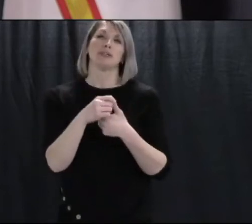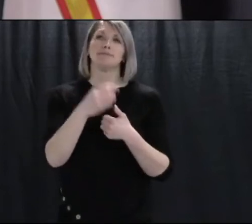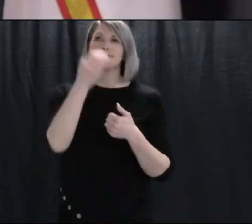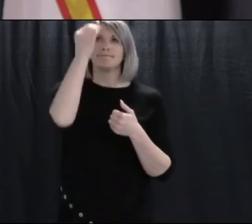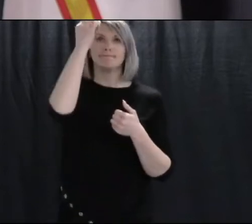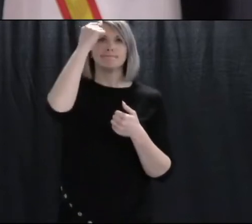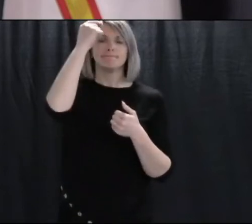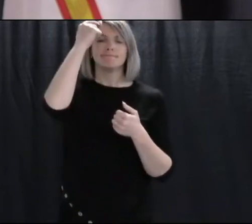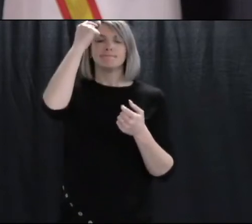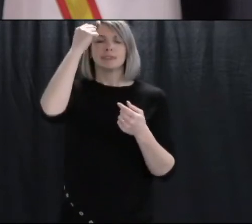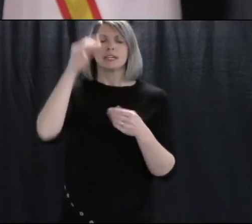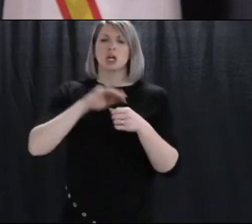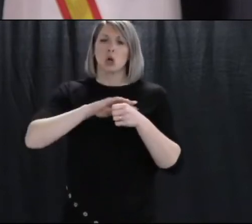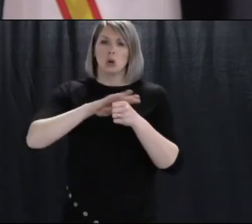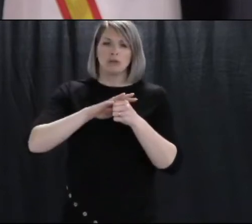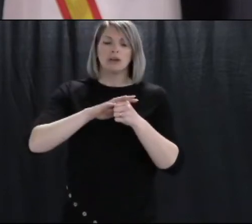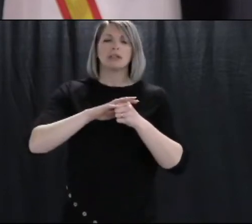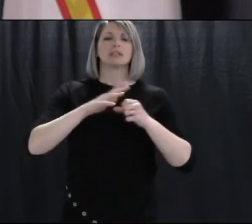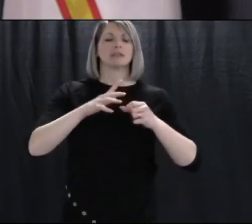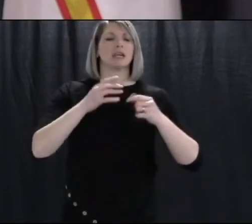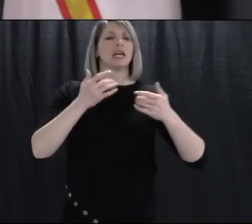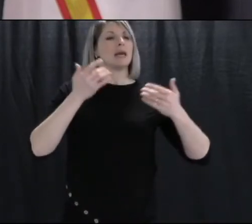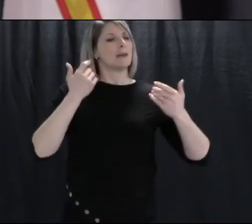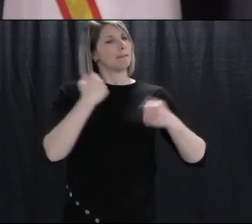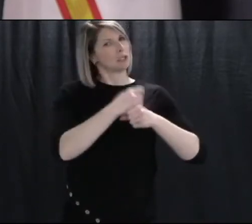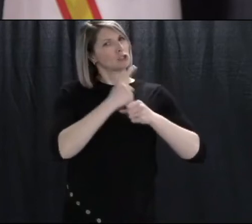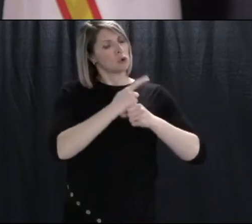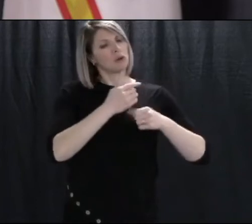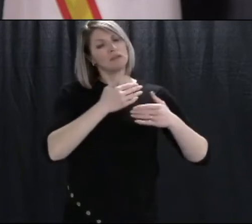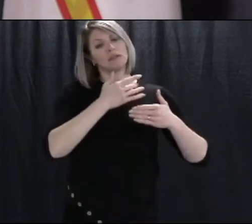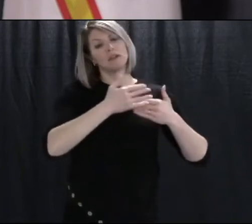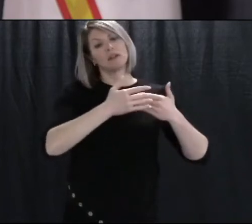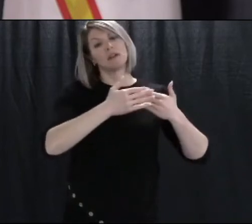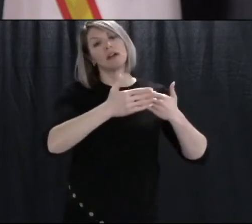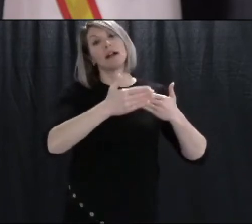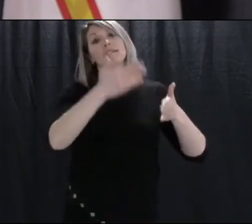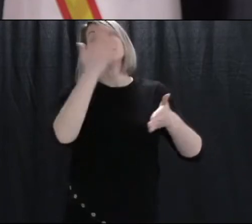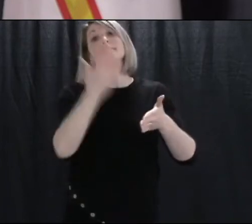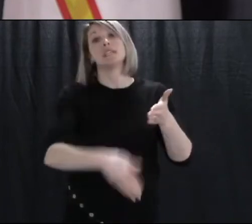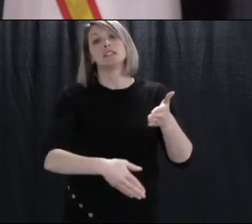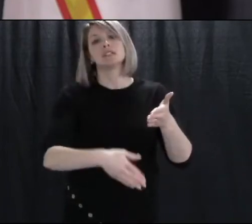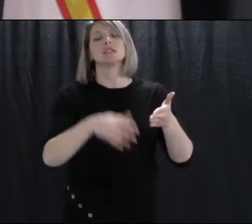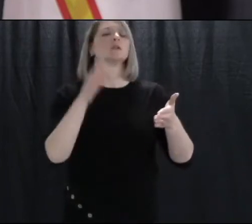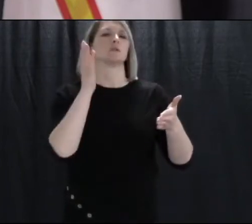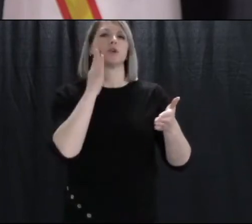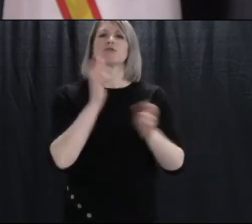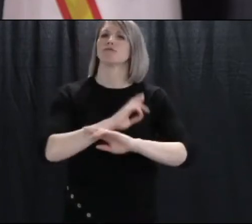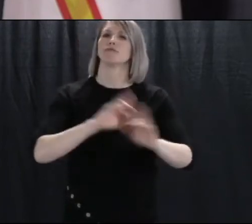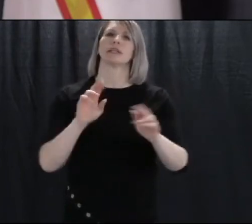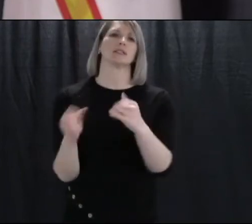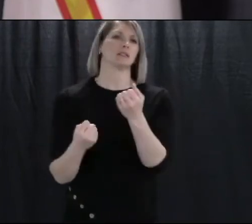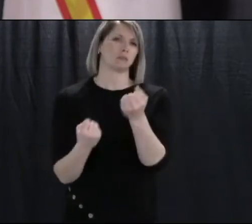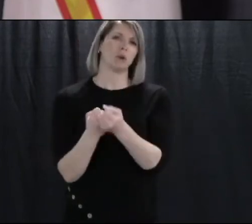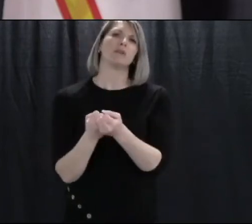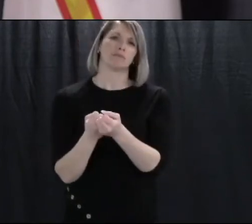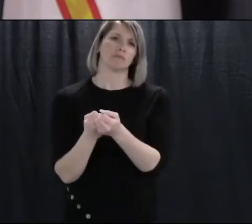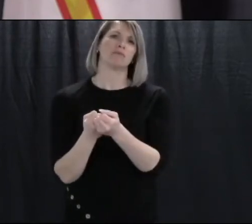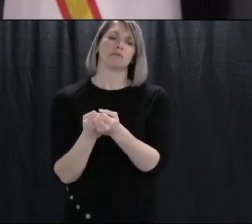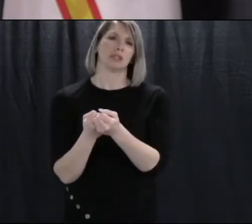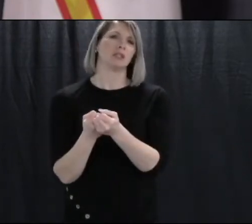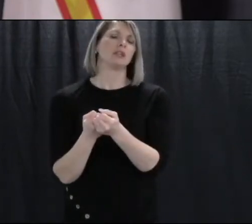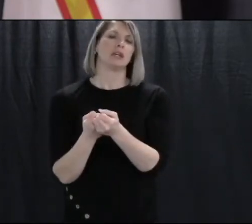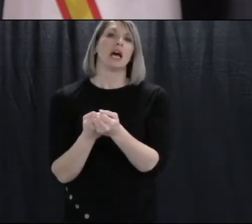be making provision for when we get through this, that coming out the other end, the programs are in place to support people in our province when we